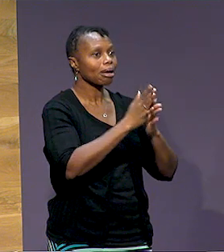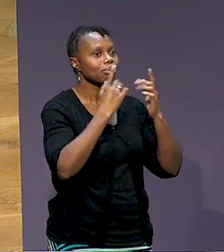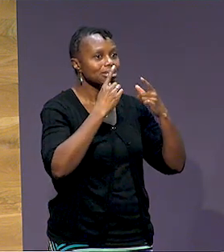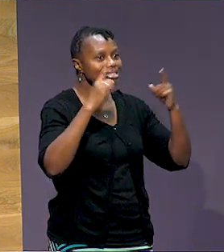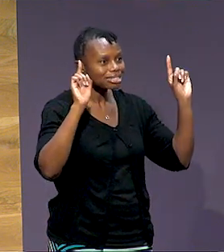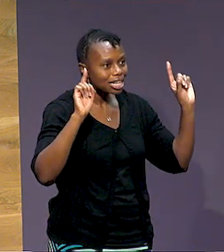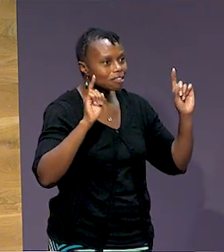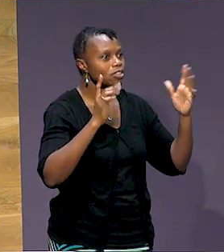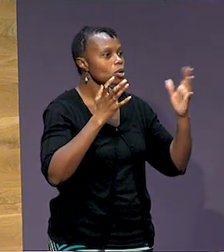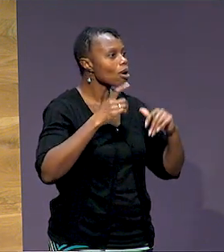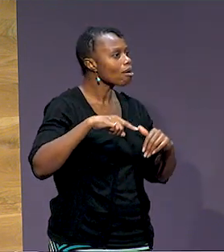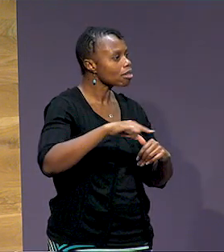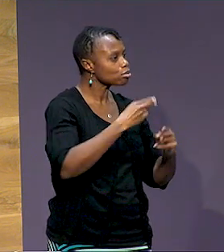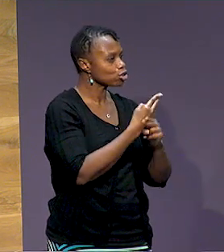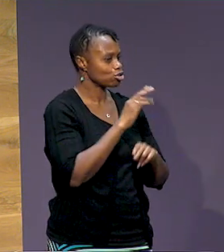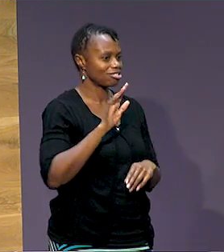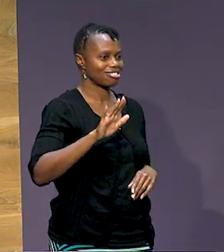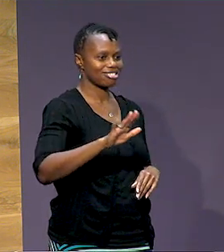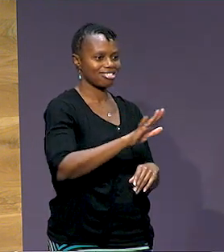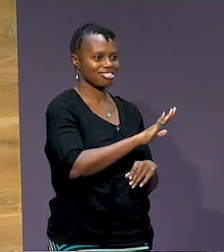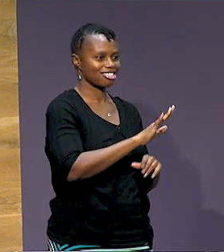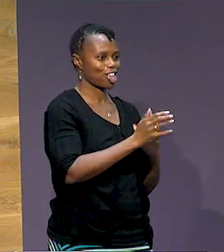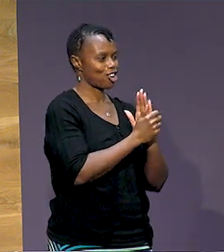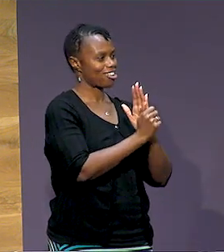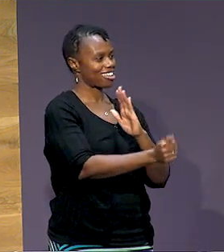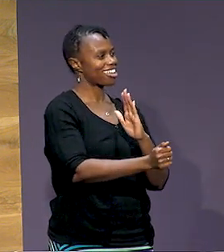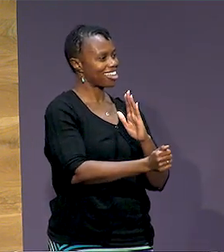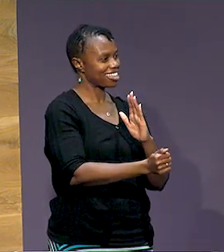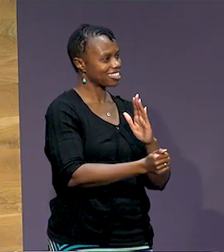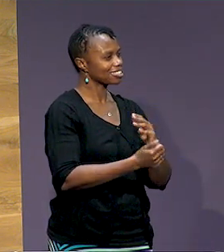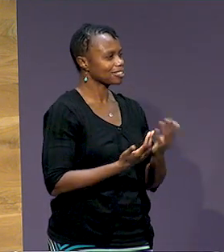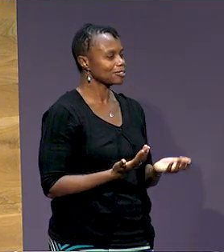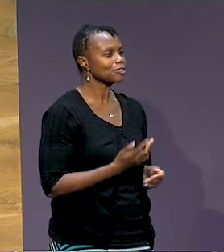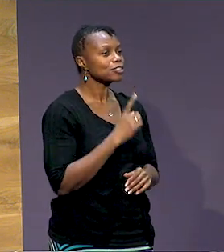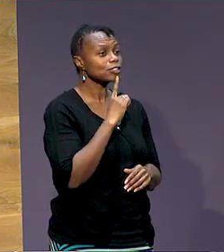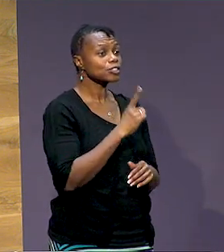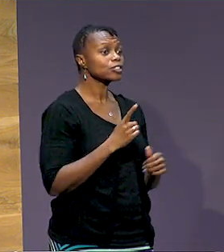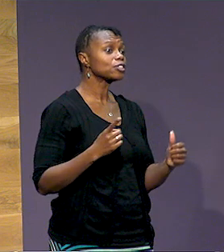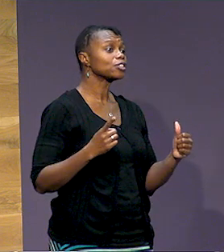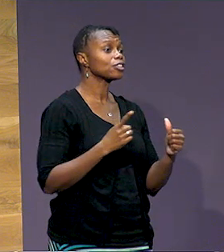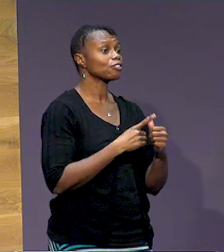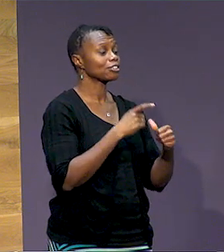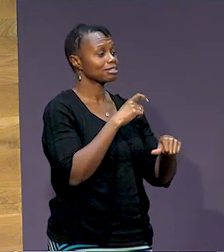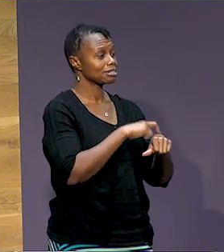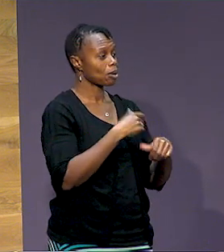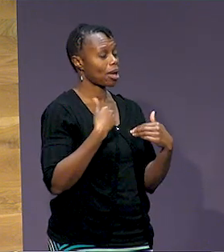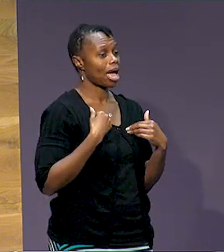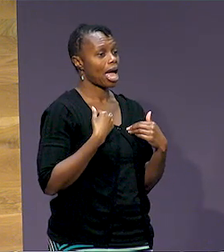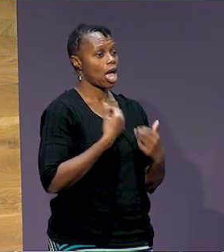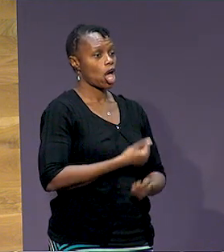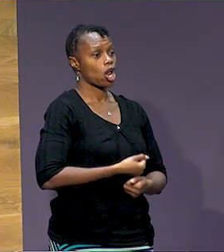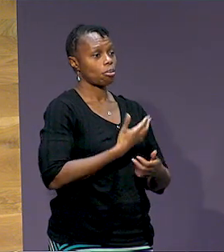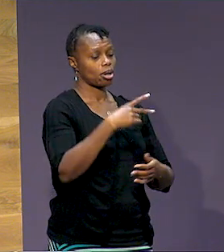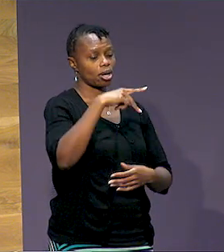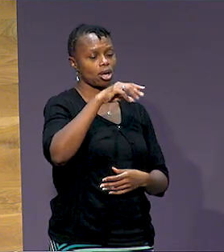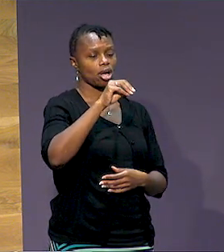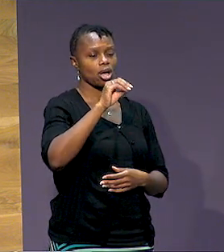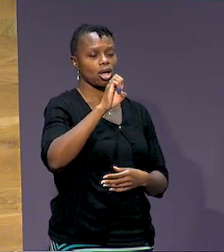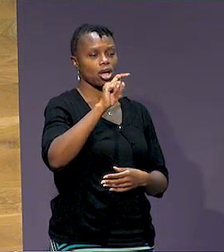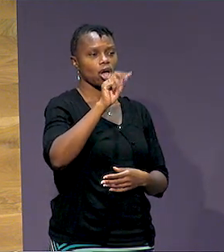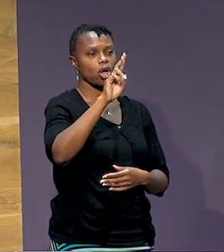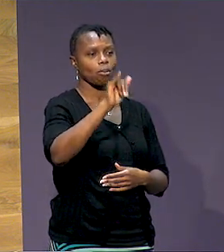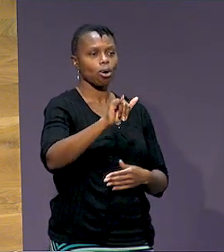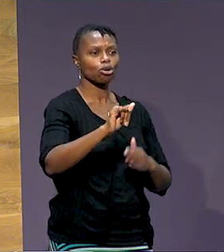to be able to use their gifts. And like, you know what? The very first time we had a poetry contest, I was like, who writes